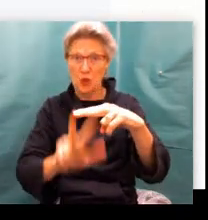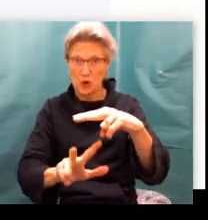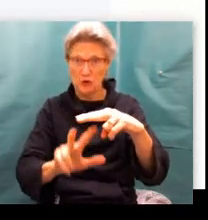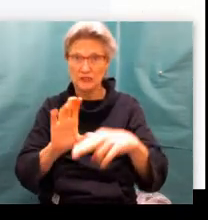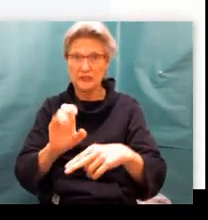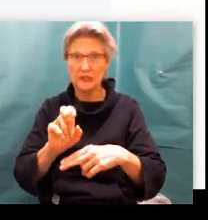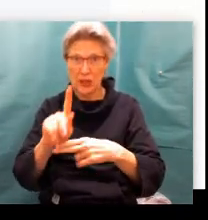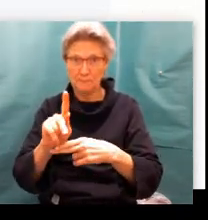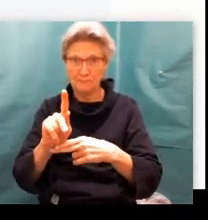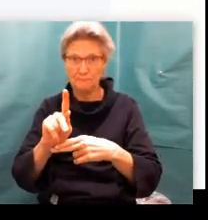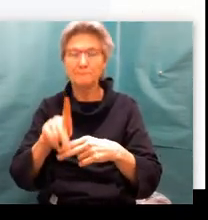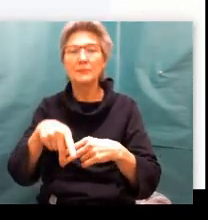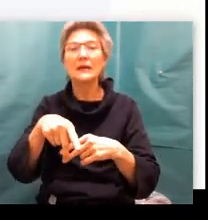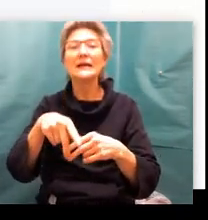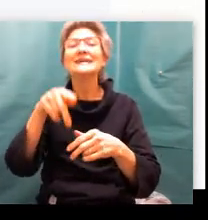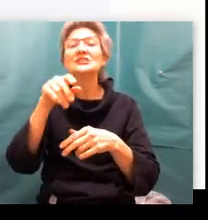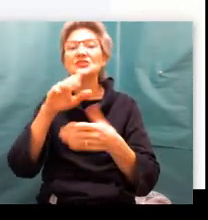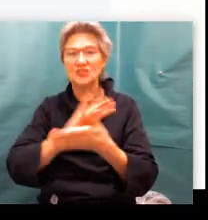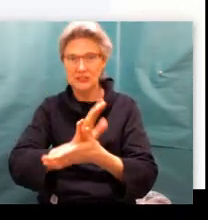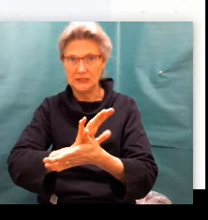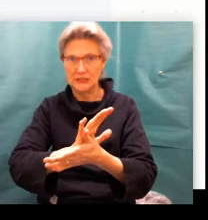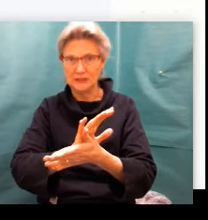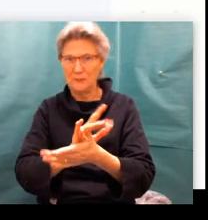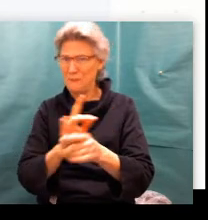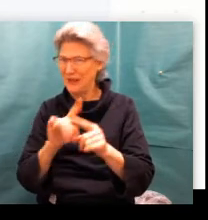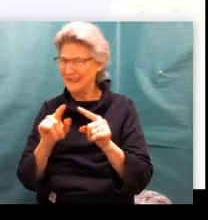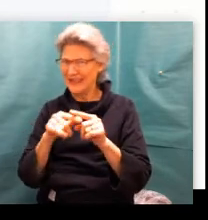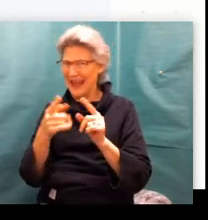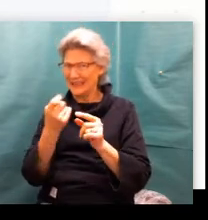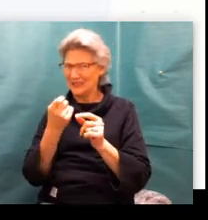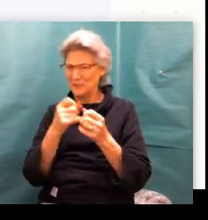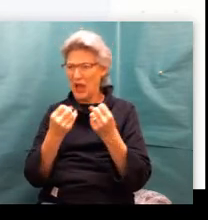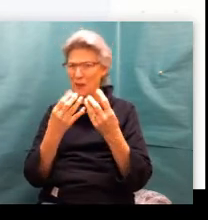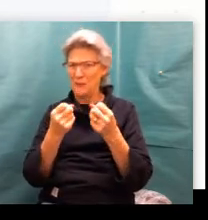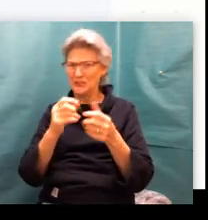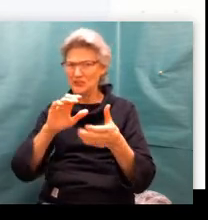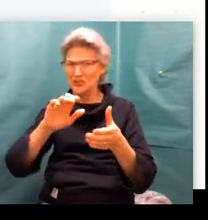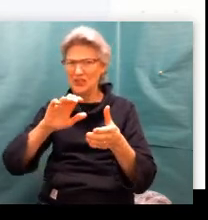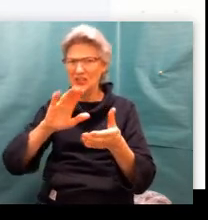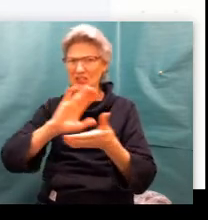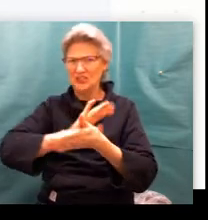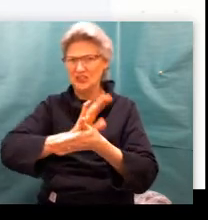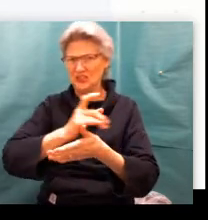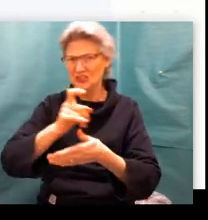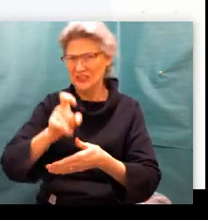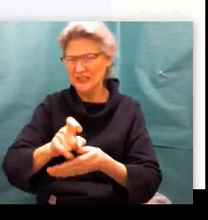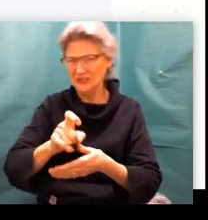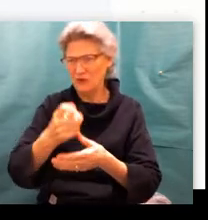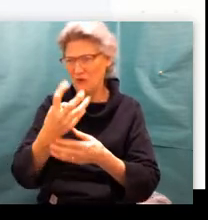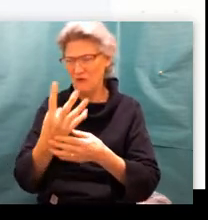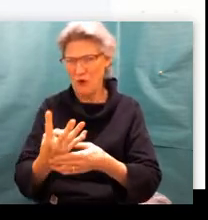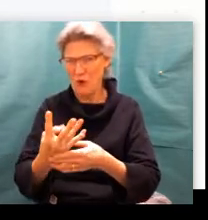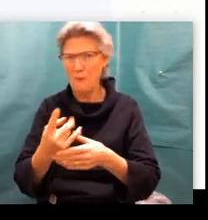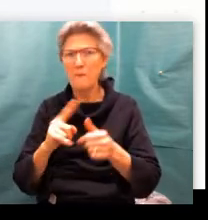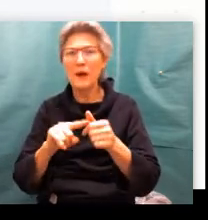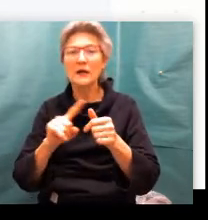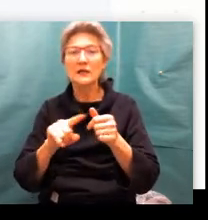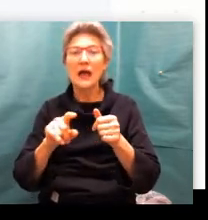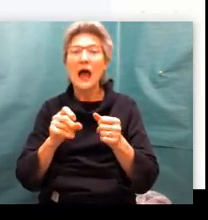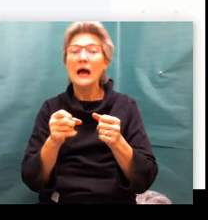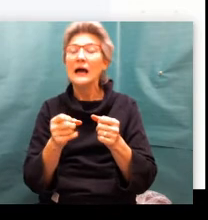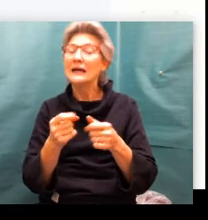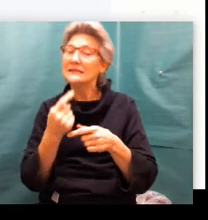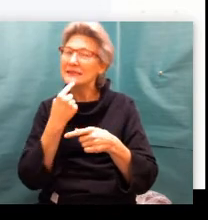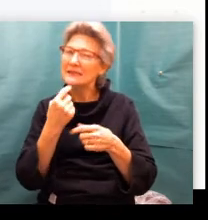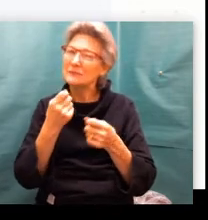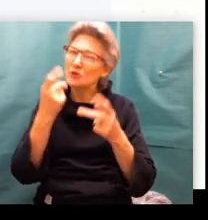additional information. I know that she can only scoop 1/3 cup of cheese at a time because that's how her measuring cups come. So